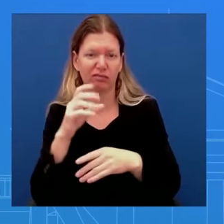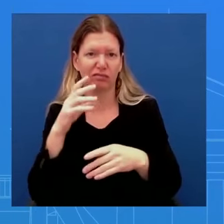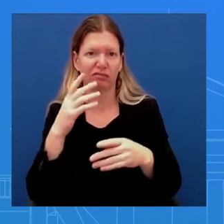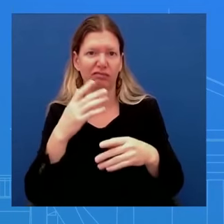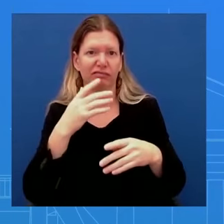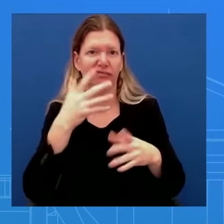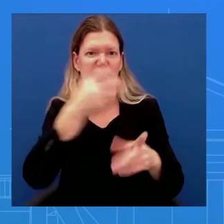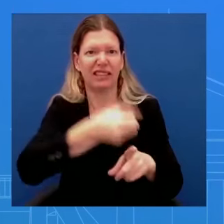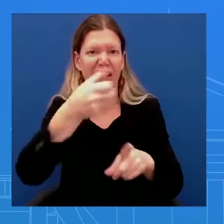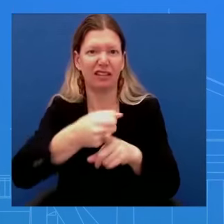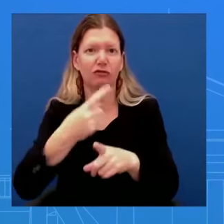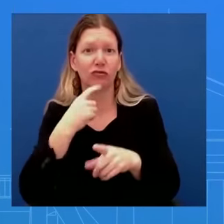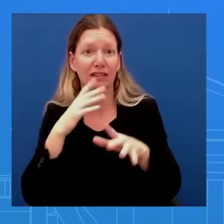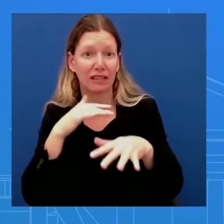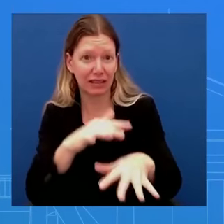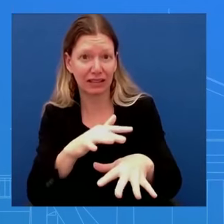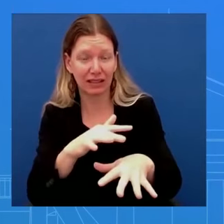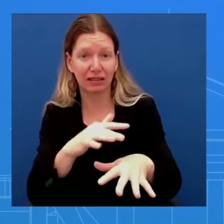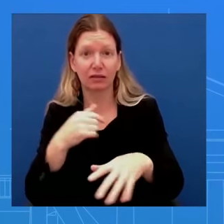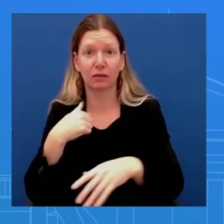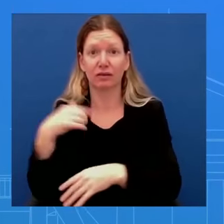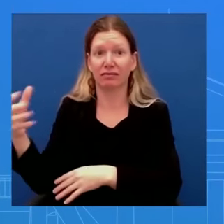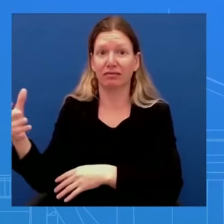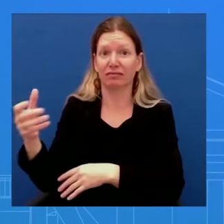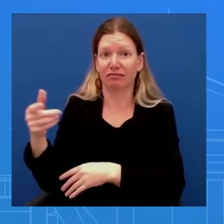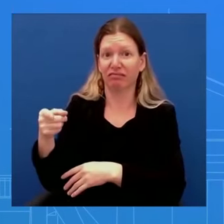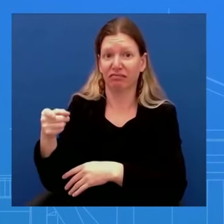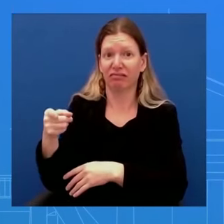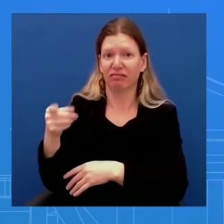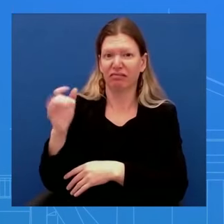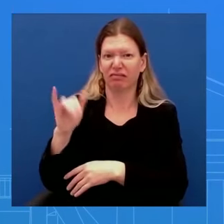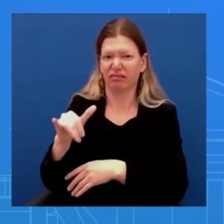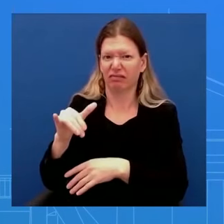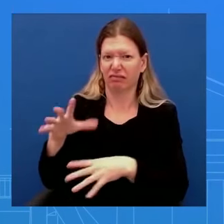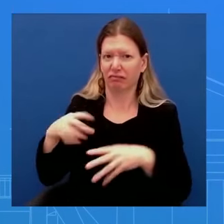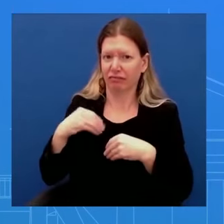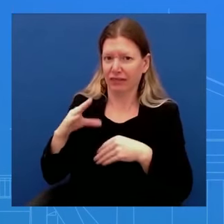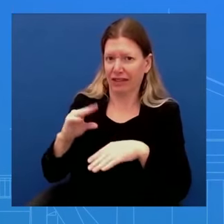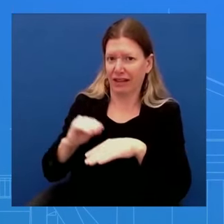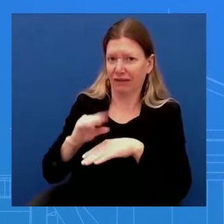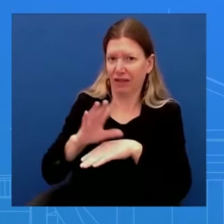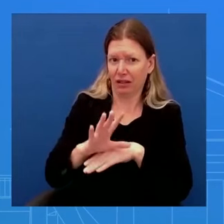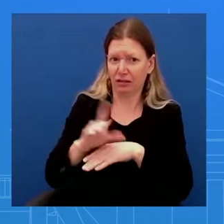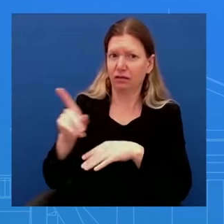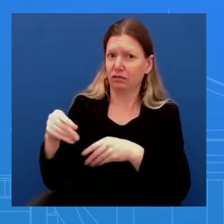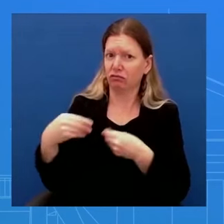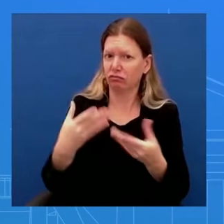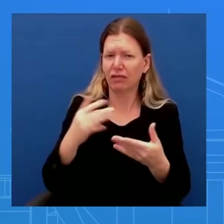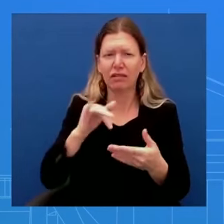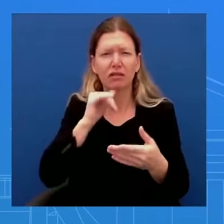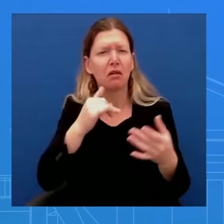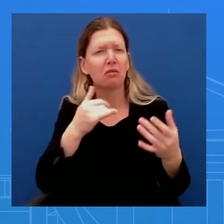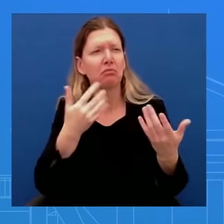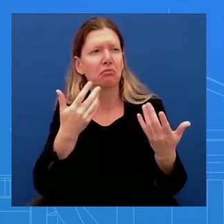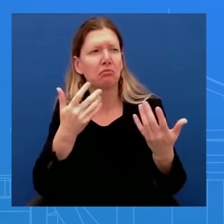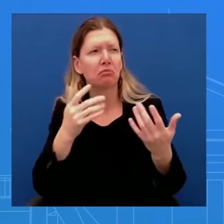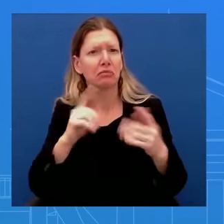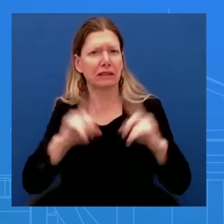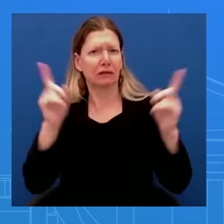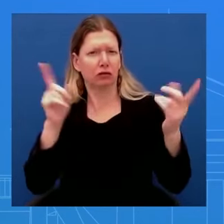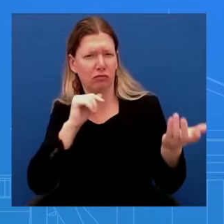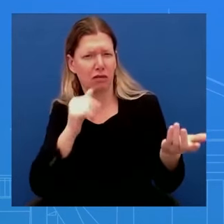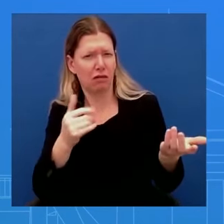that Secretary Austin delivered. It is not uncommon on any given day here in D.C., that a cabinet officer isn't